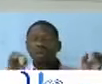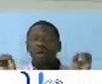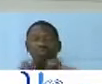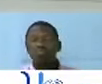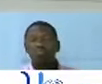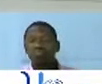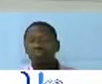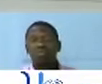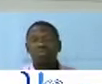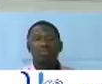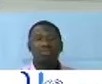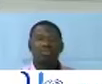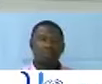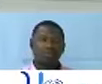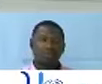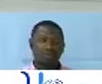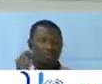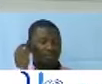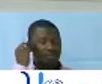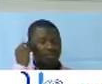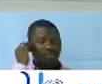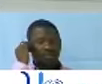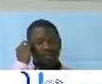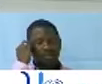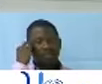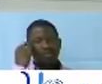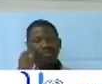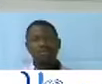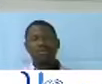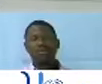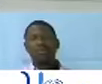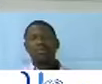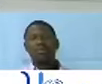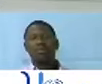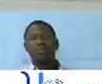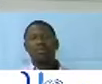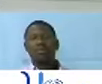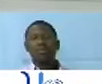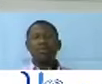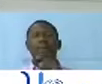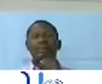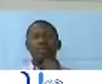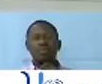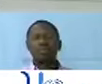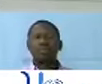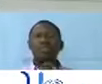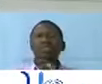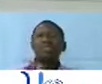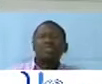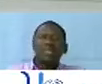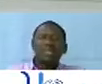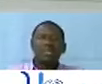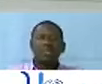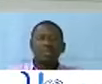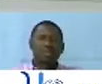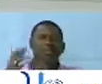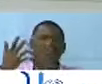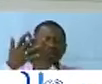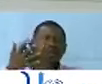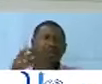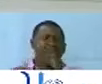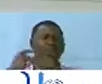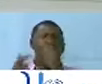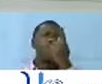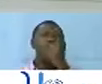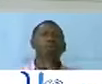anam go xamné amuton ben digali court moy court order. And he was detained for 7 days. Té nañ ko fa lu dem ci juroom